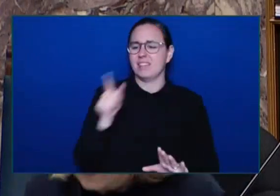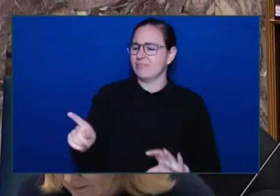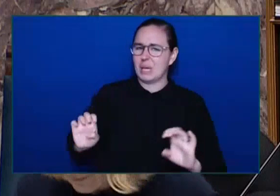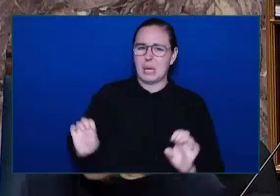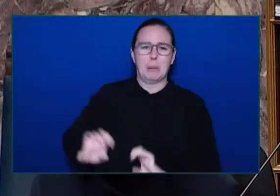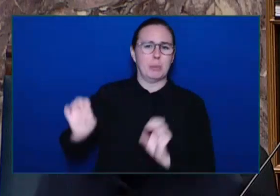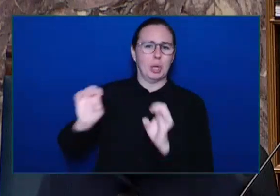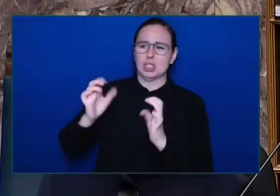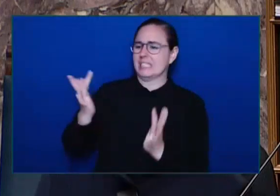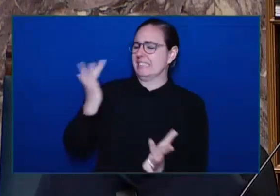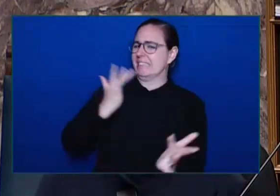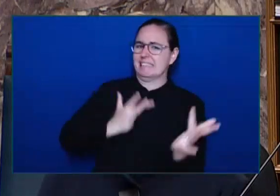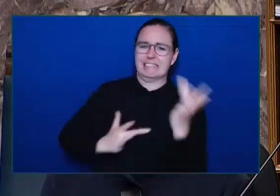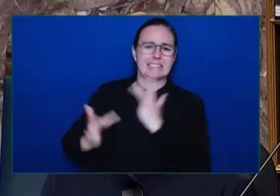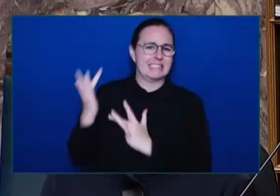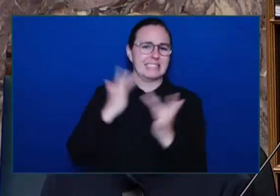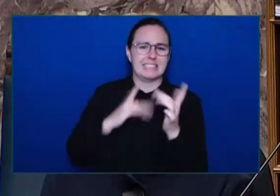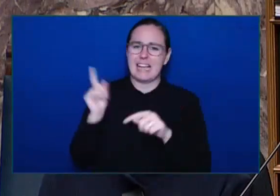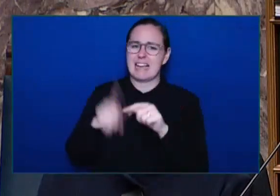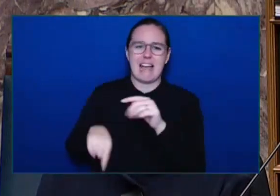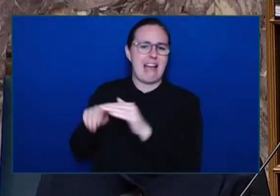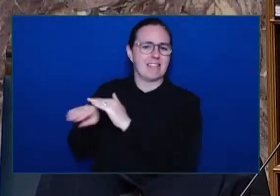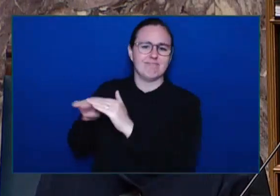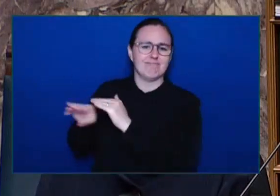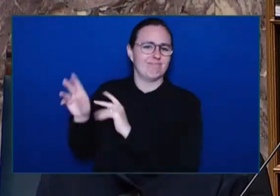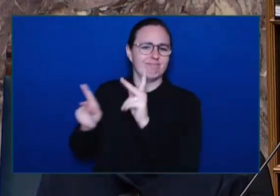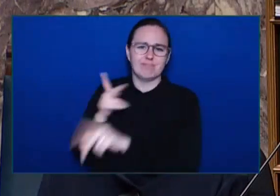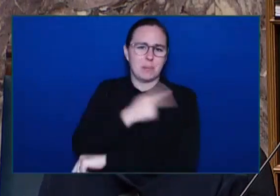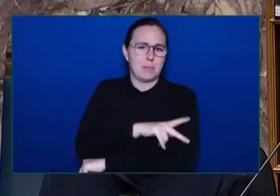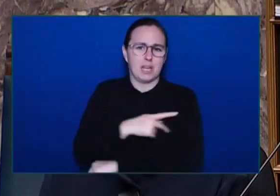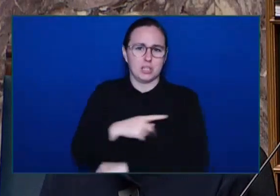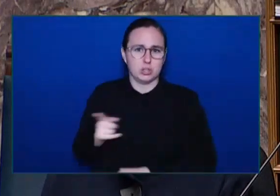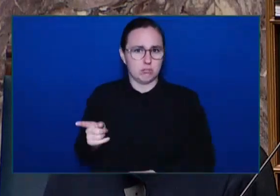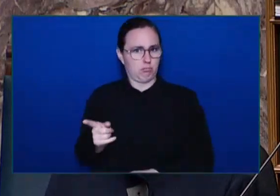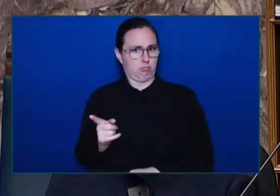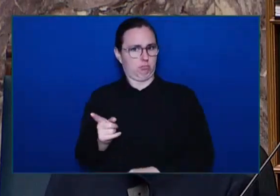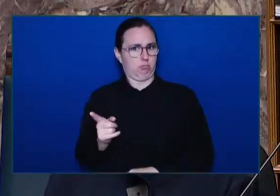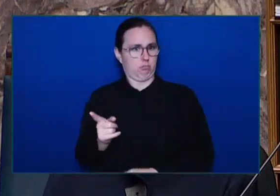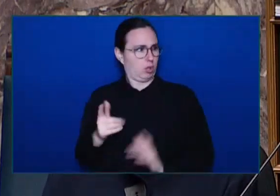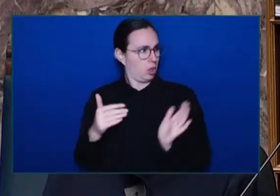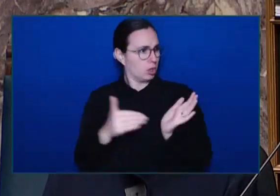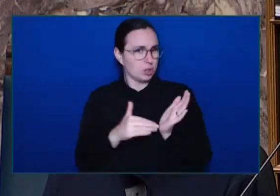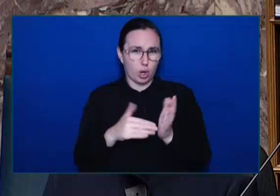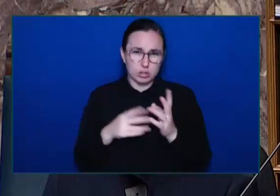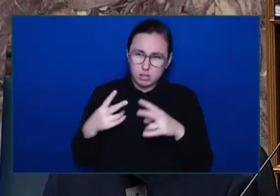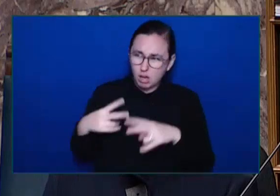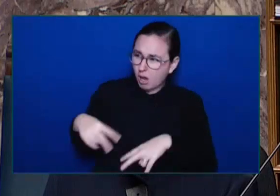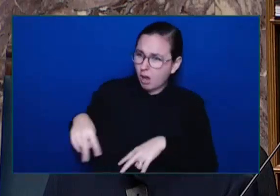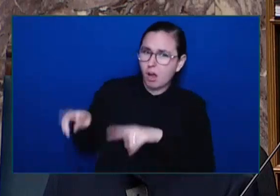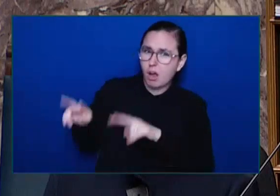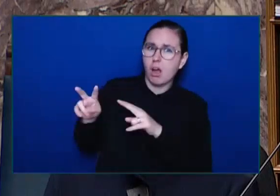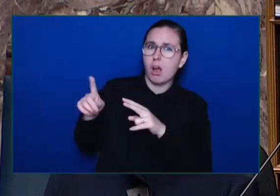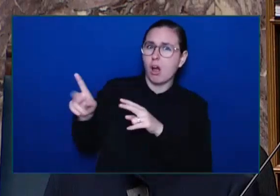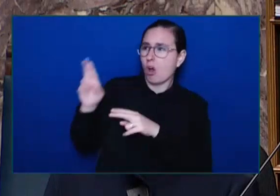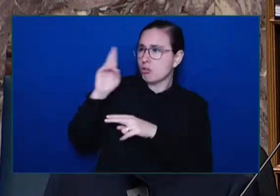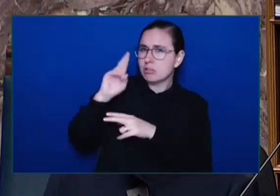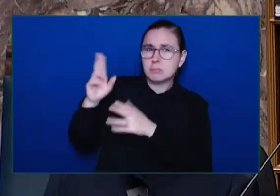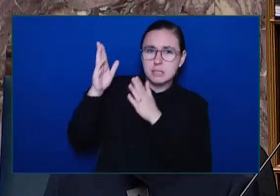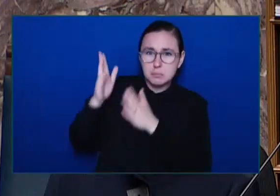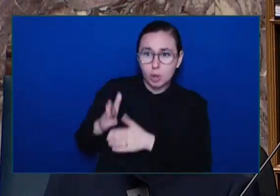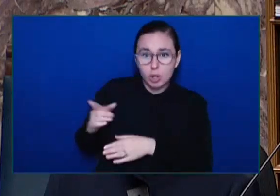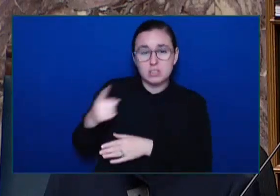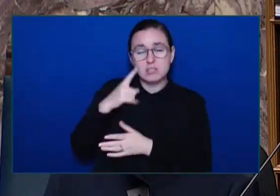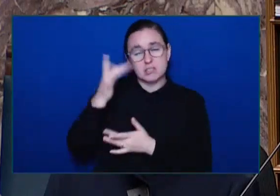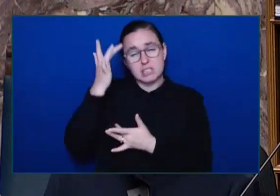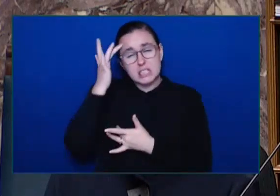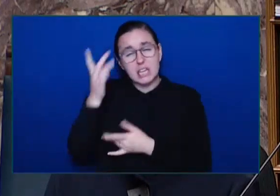respected physician who says very sick patients are being warehoused for days in the emergency department. This